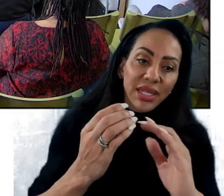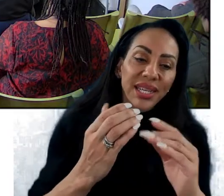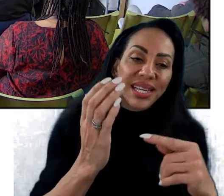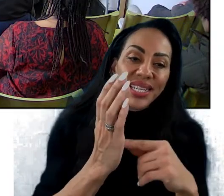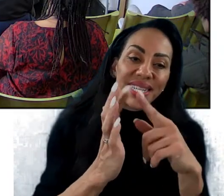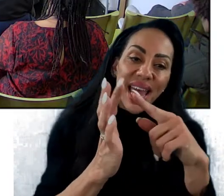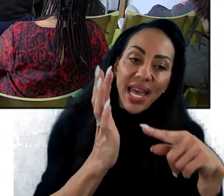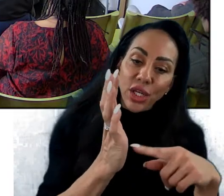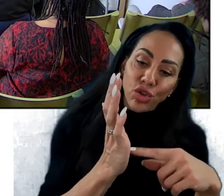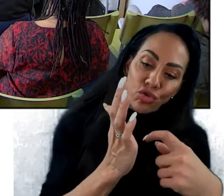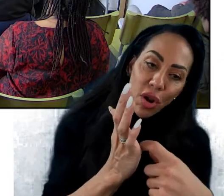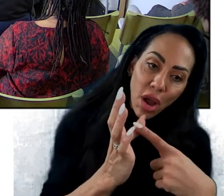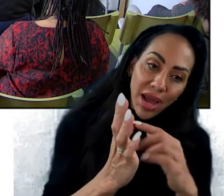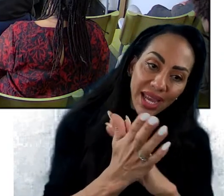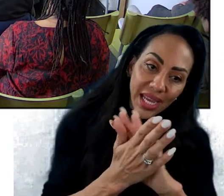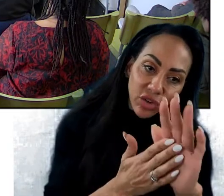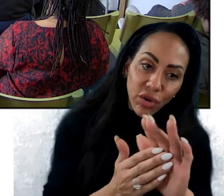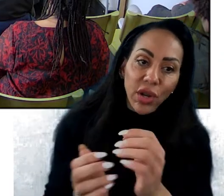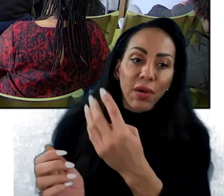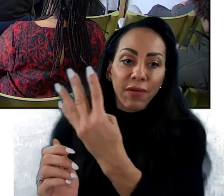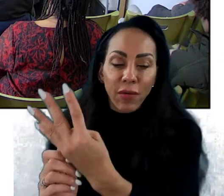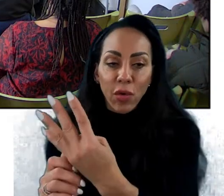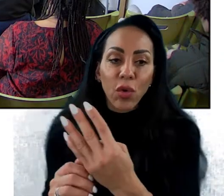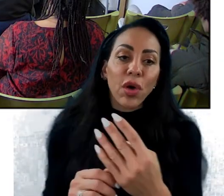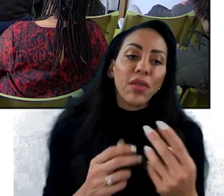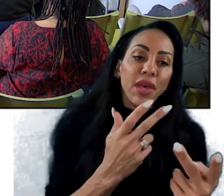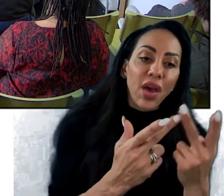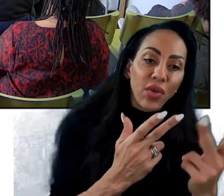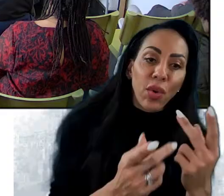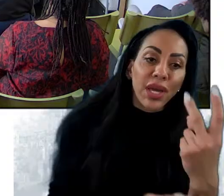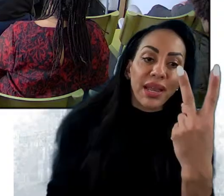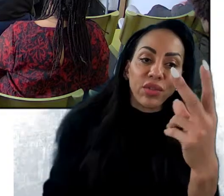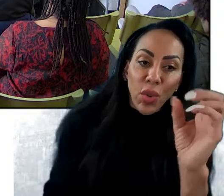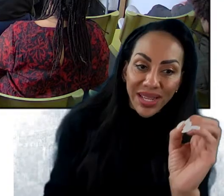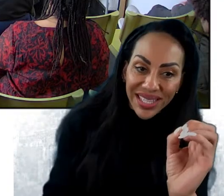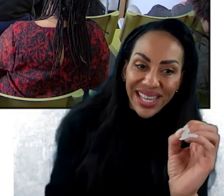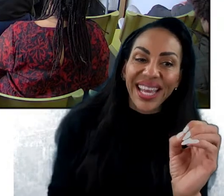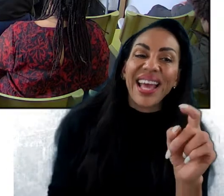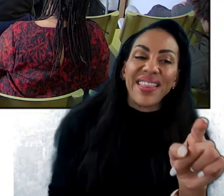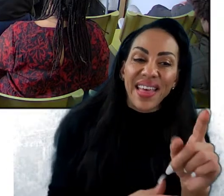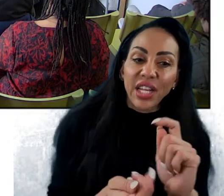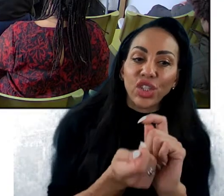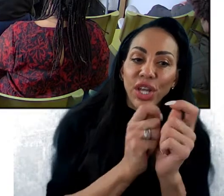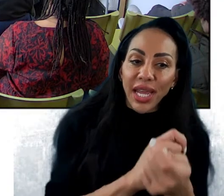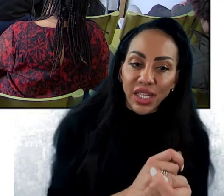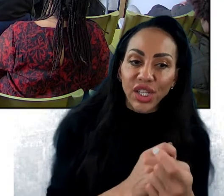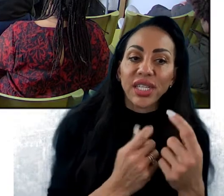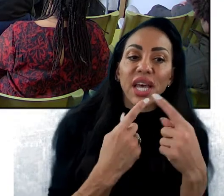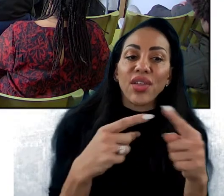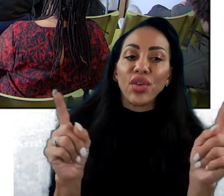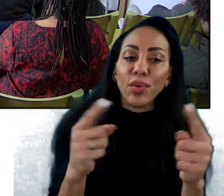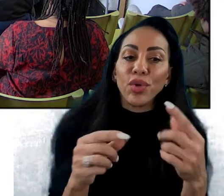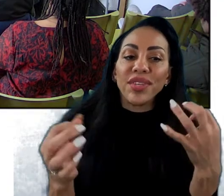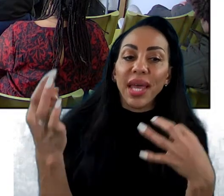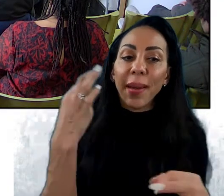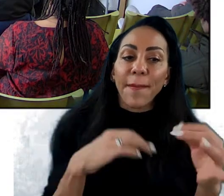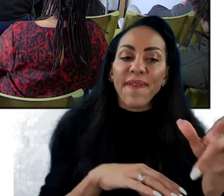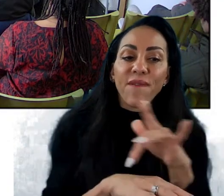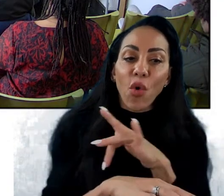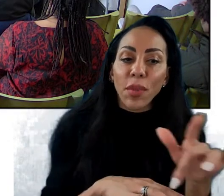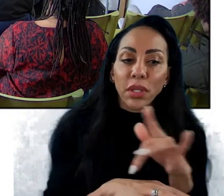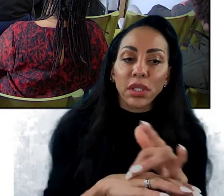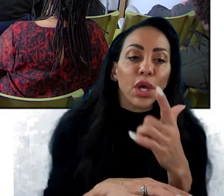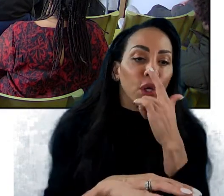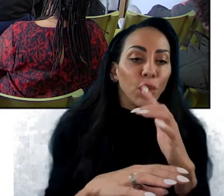balls, icosahedron can have 20. And that really changes how you perform as well, because you can build really